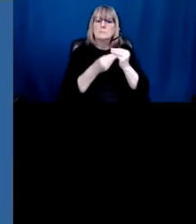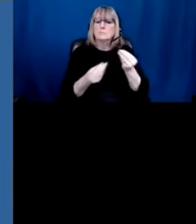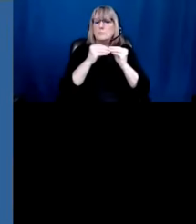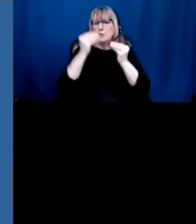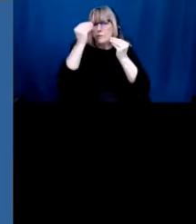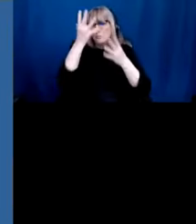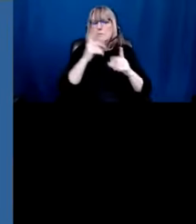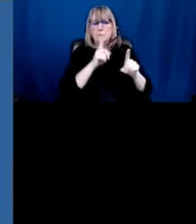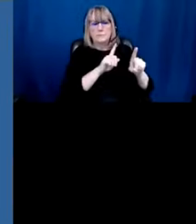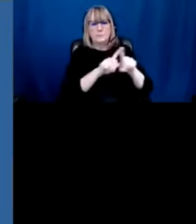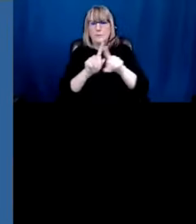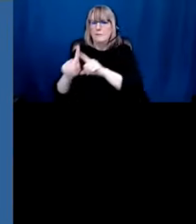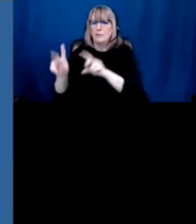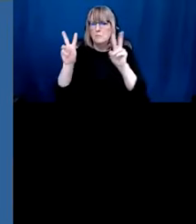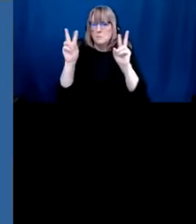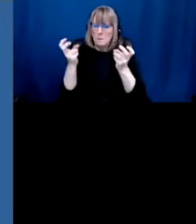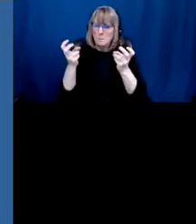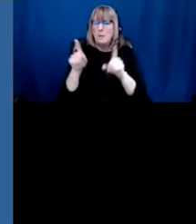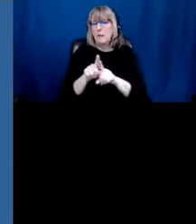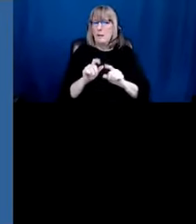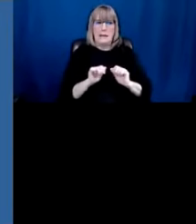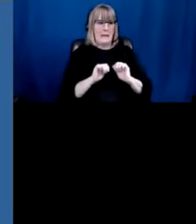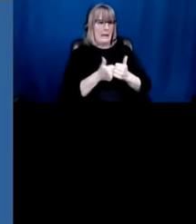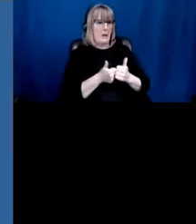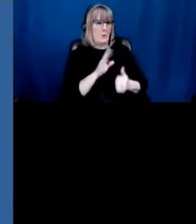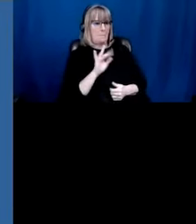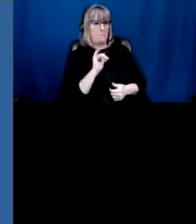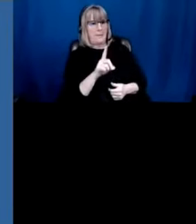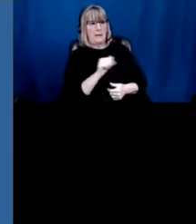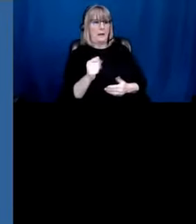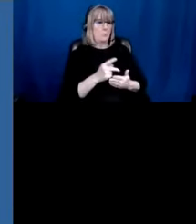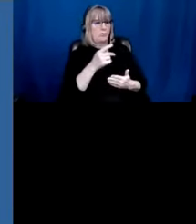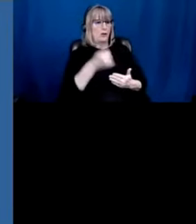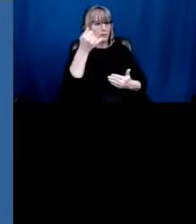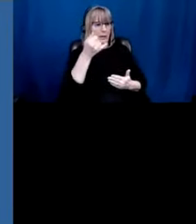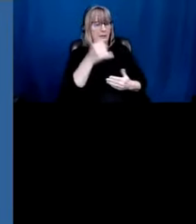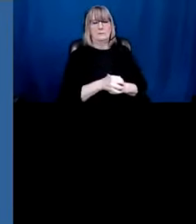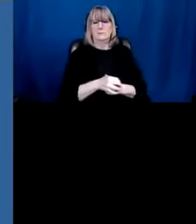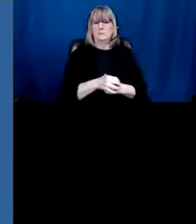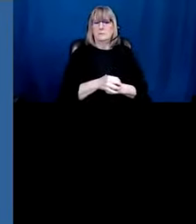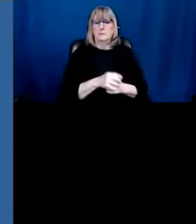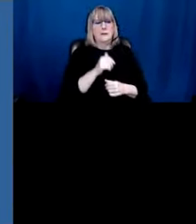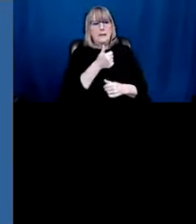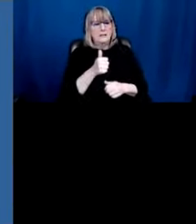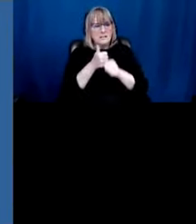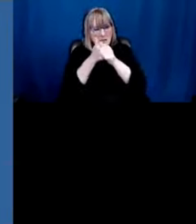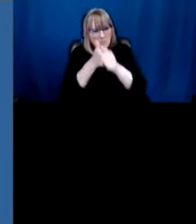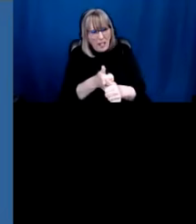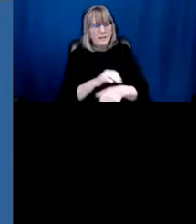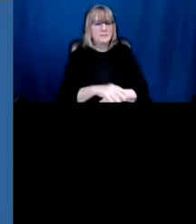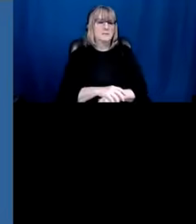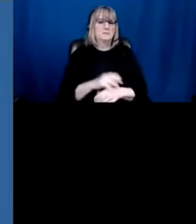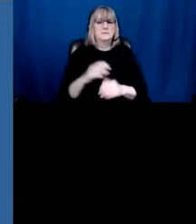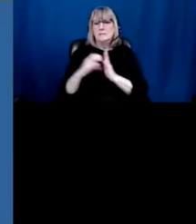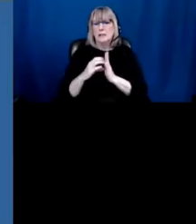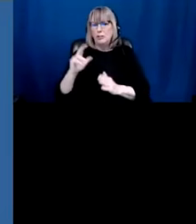a number of different topics, such as how to bid on projects, Davis-Bacon compliance, Section 3